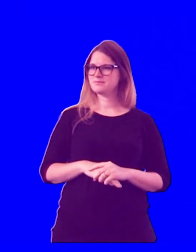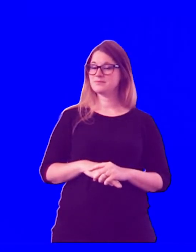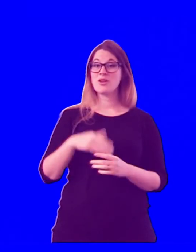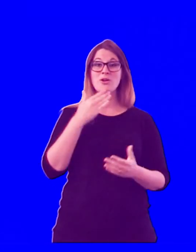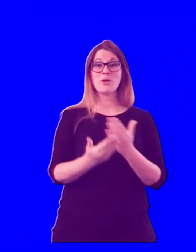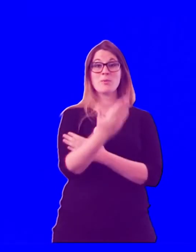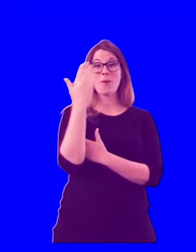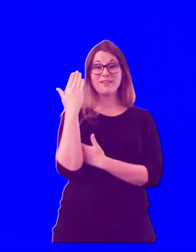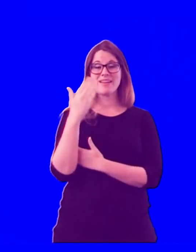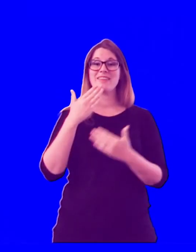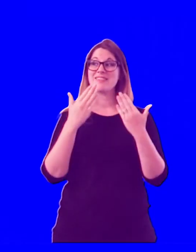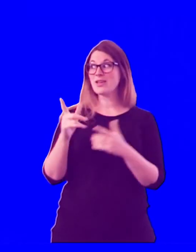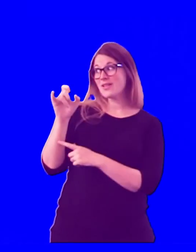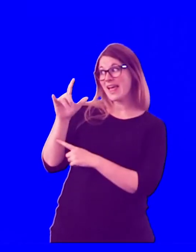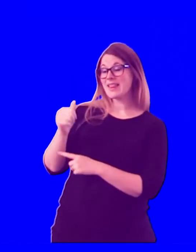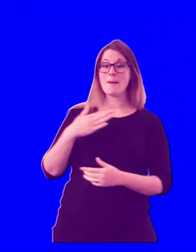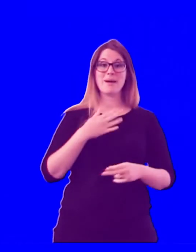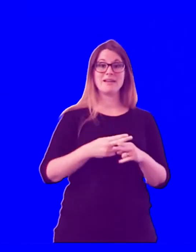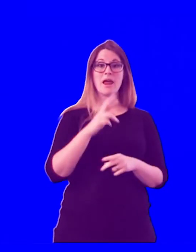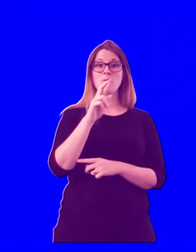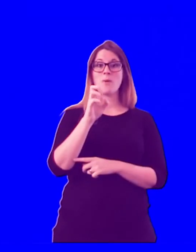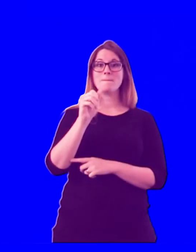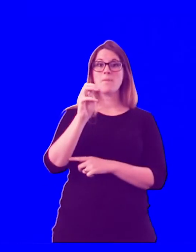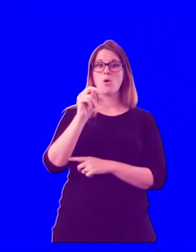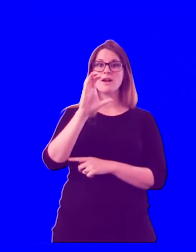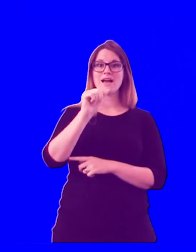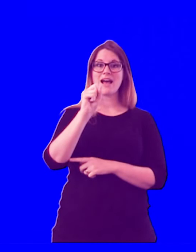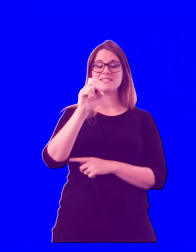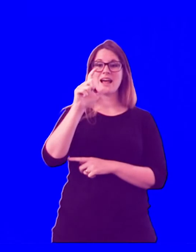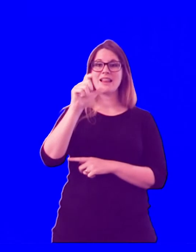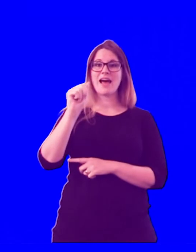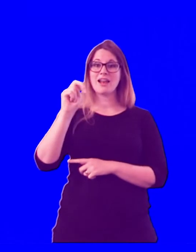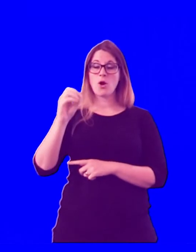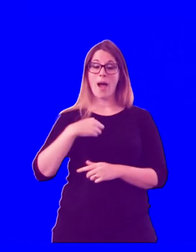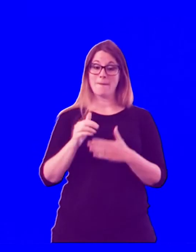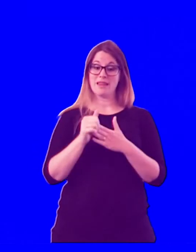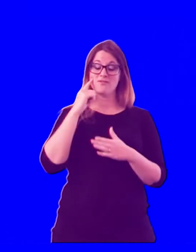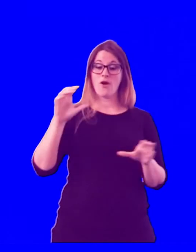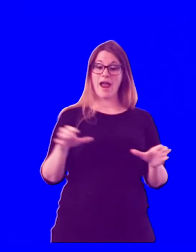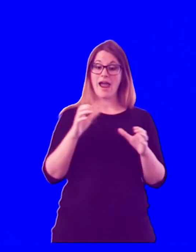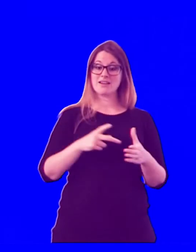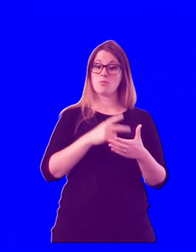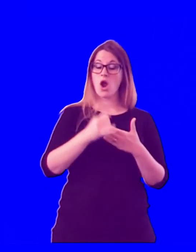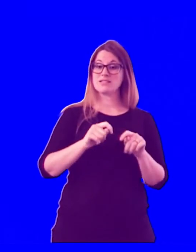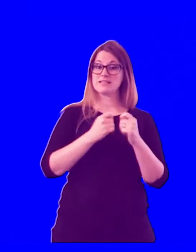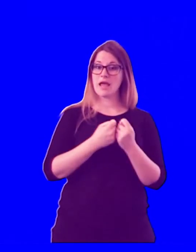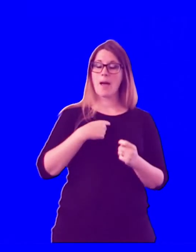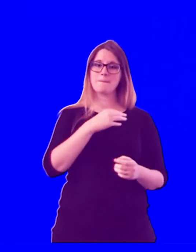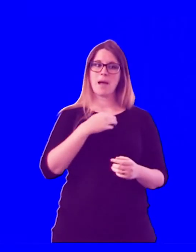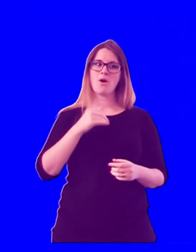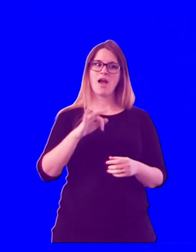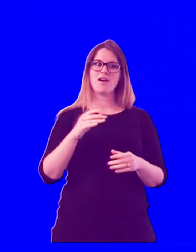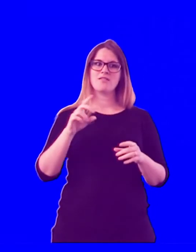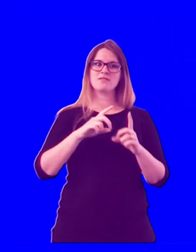Good morning, everyone. Thank you, Lila. My name is Ramon Castellano. I am the lead for the Active Projects team. I'm a member of the Department of